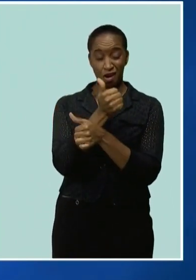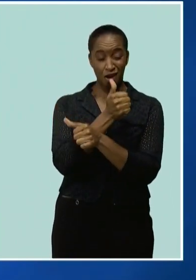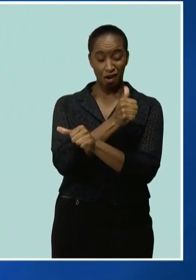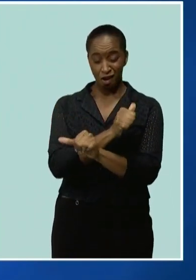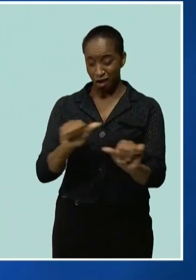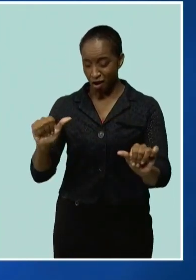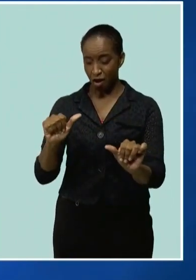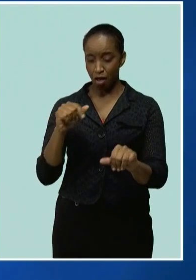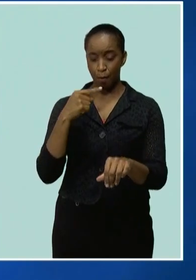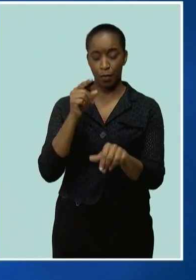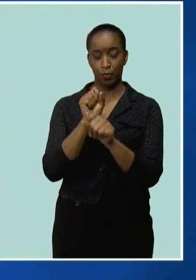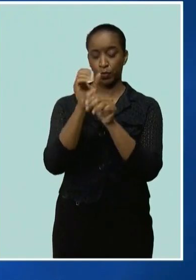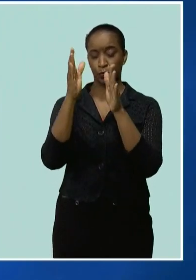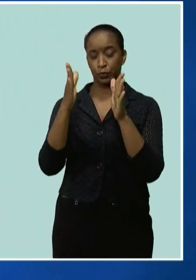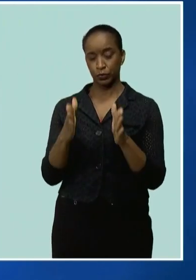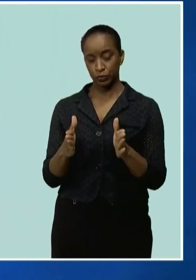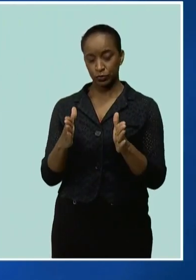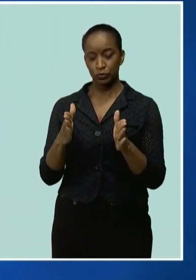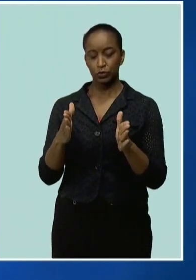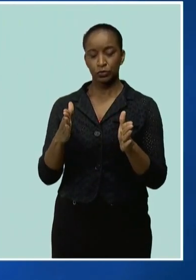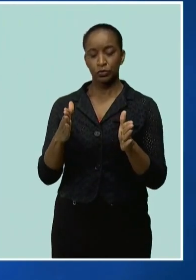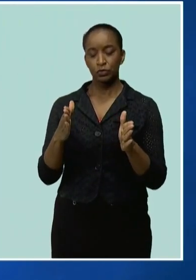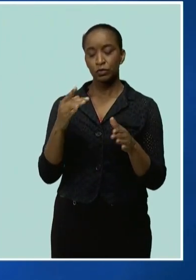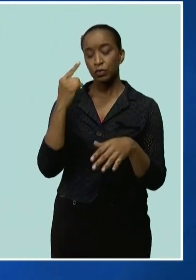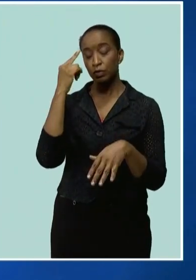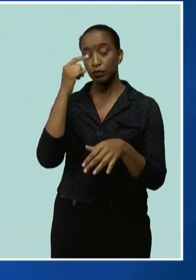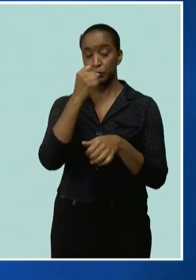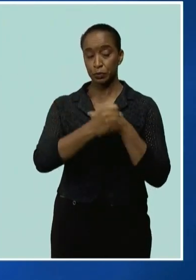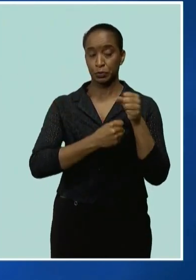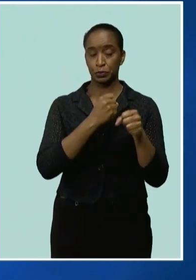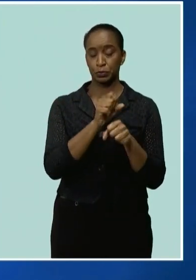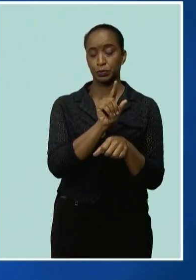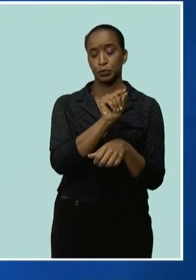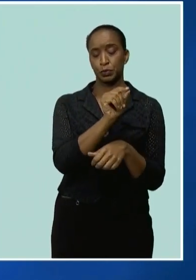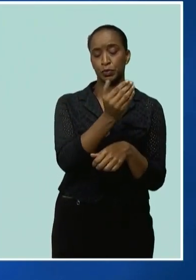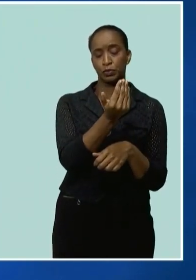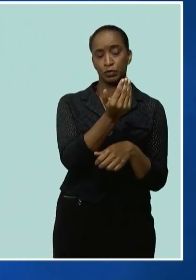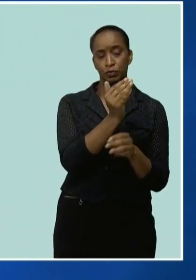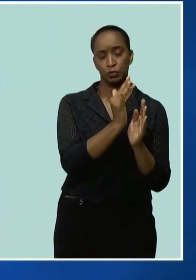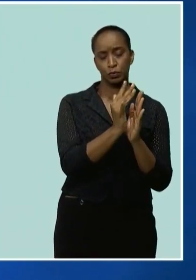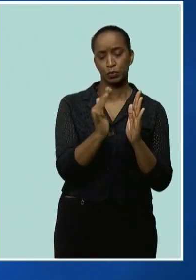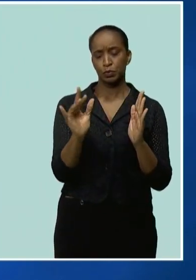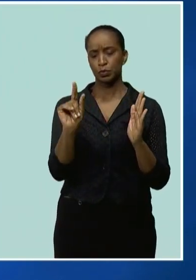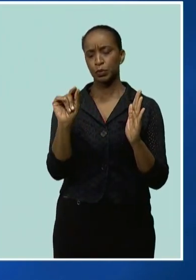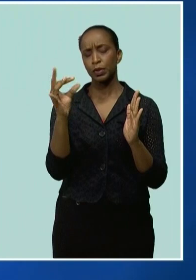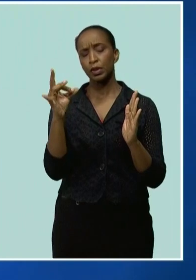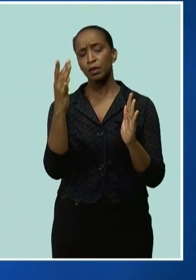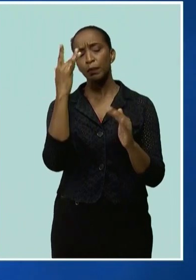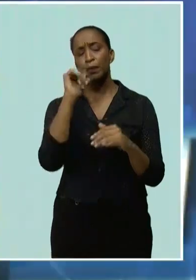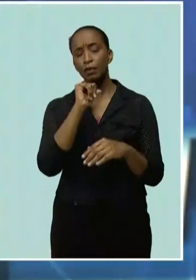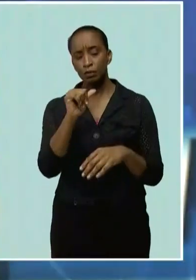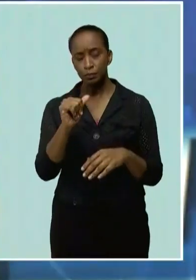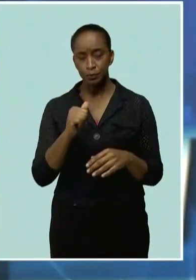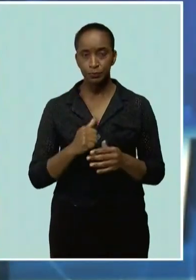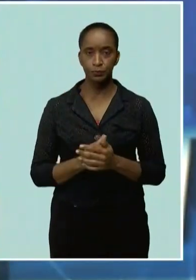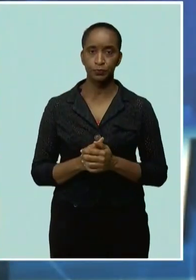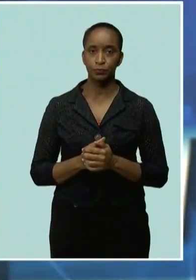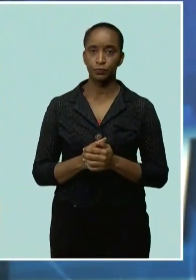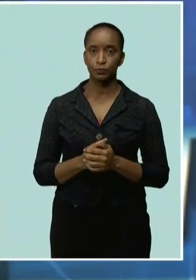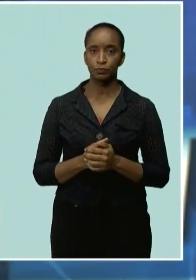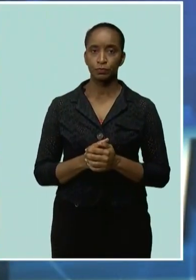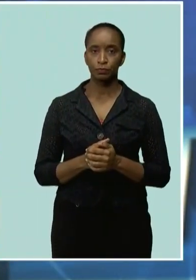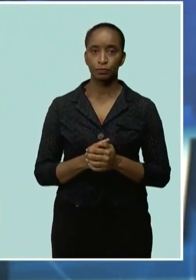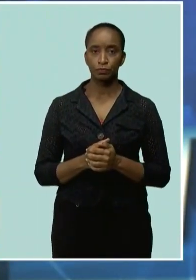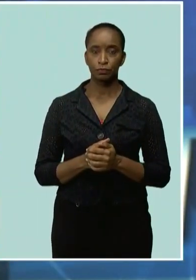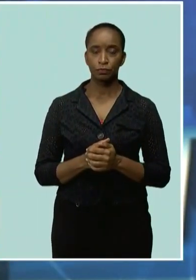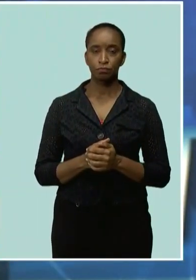single public servant between 2015 and 2018? And hitting back